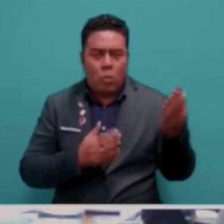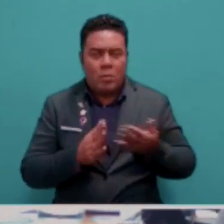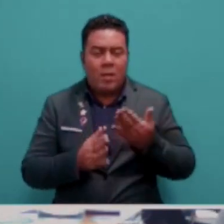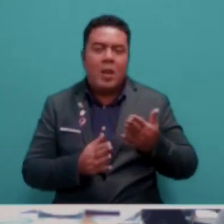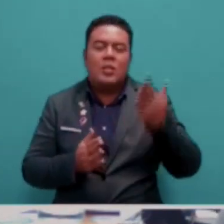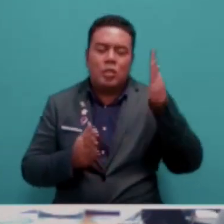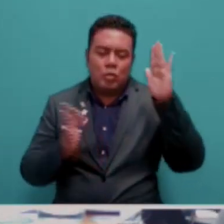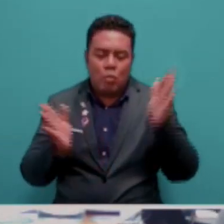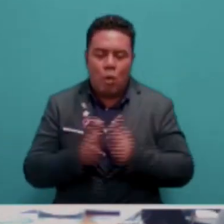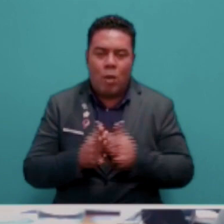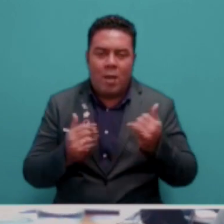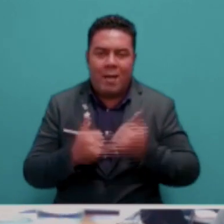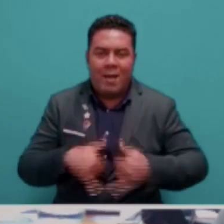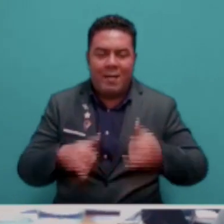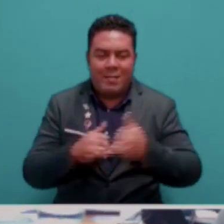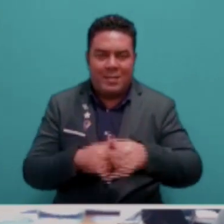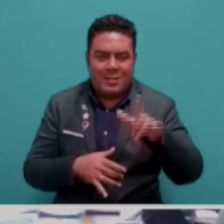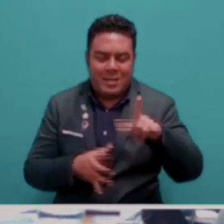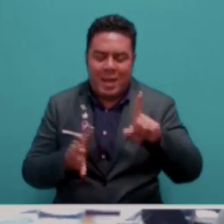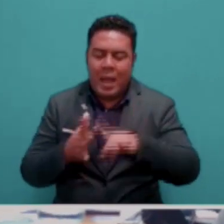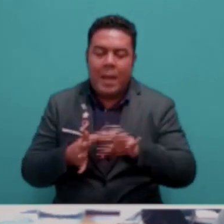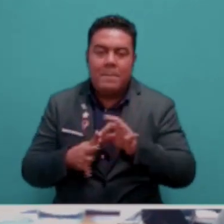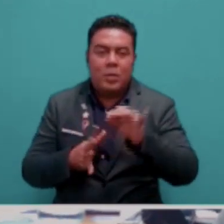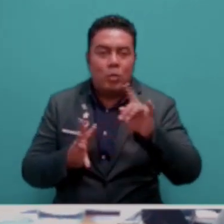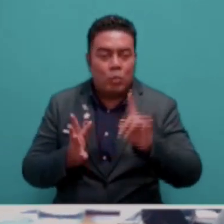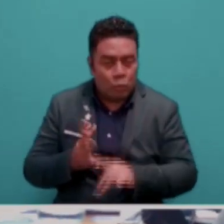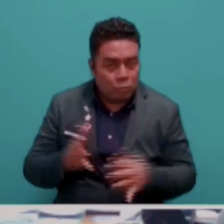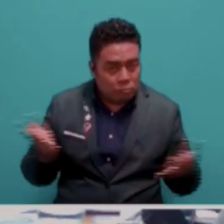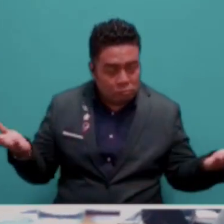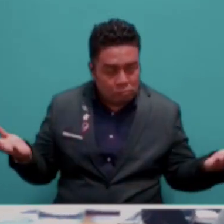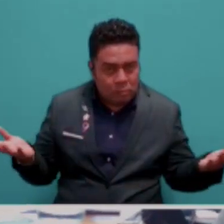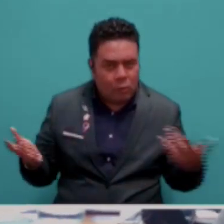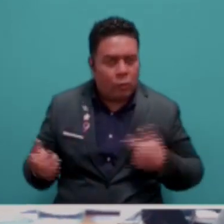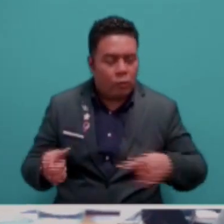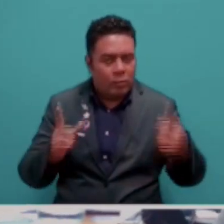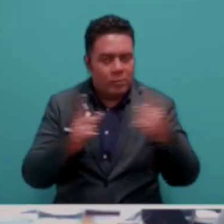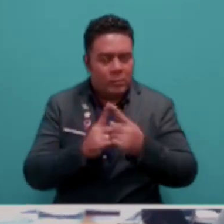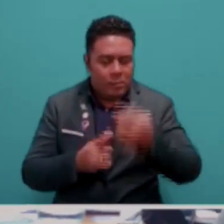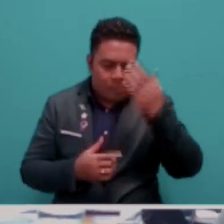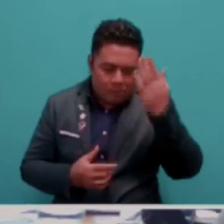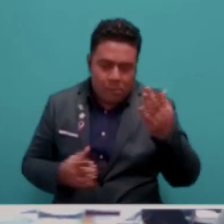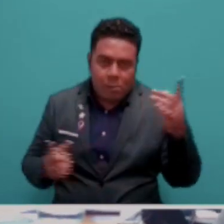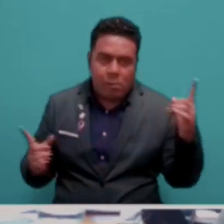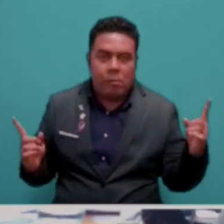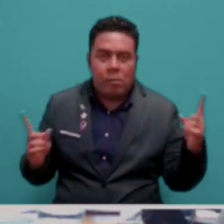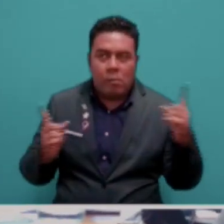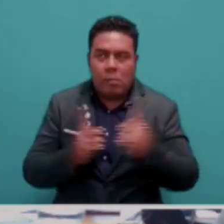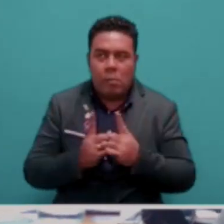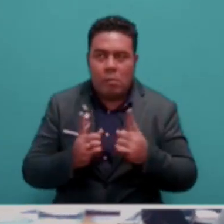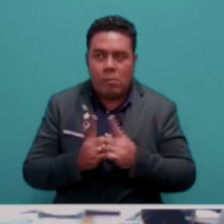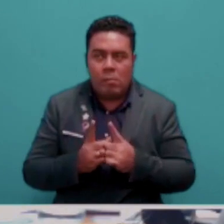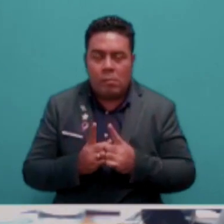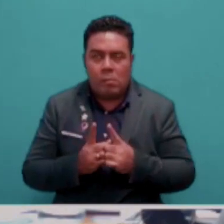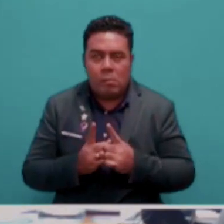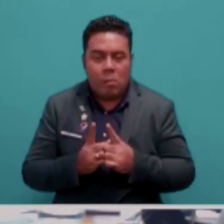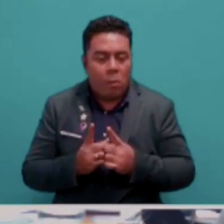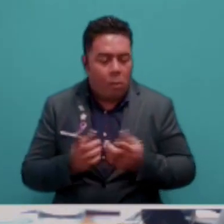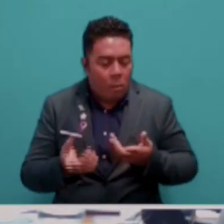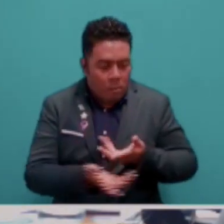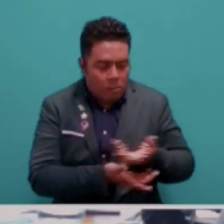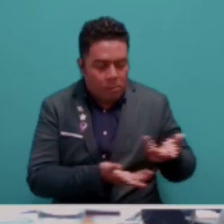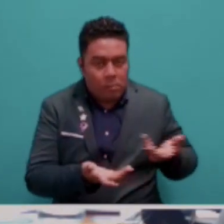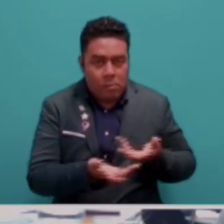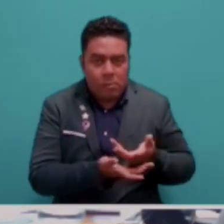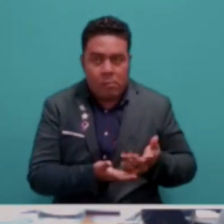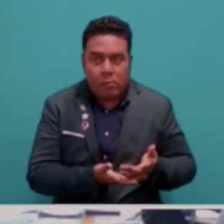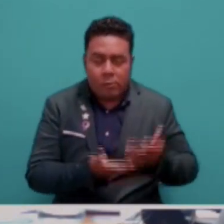island states in IPU. We have to meet the Honorable Speaker from the Seychelles and